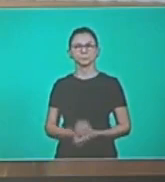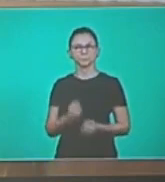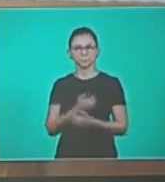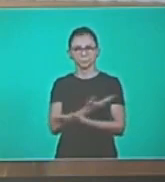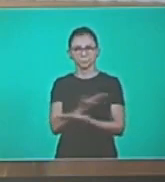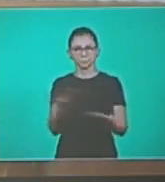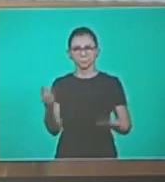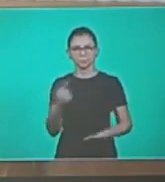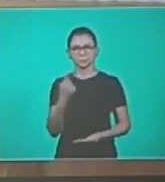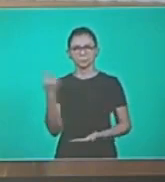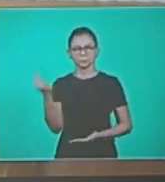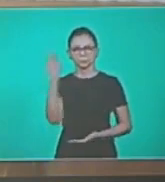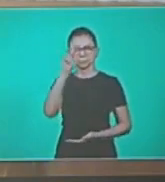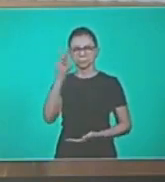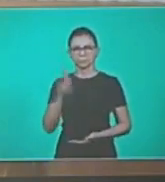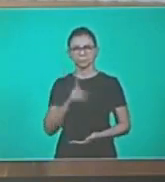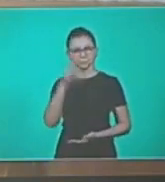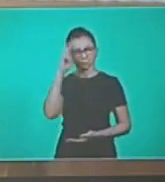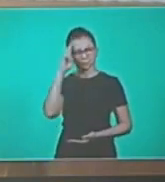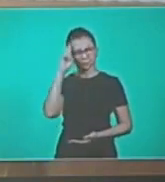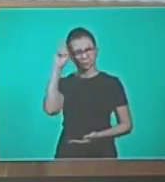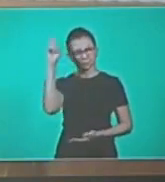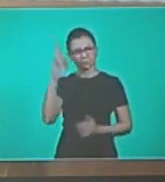We greet all with the peace of the Lord.